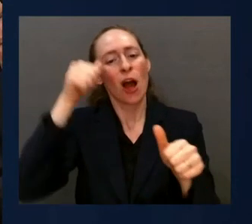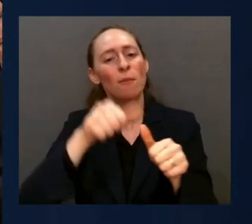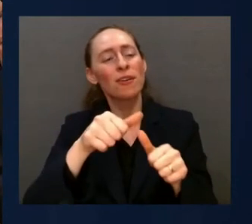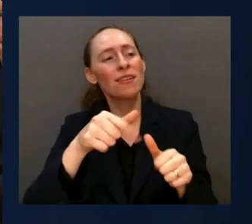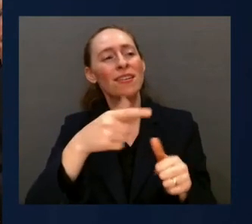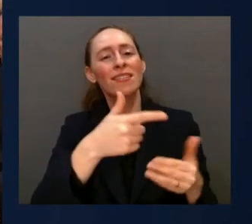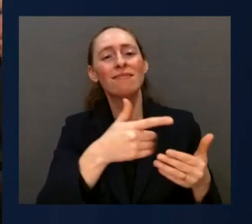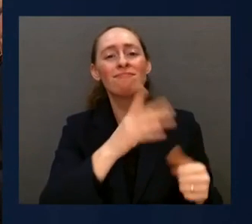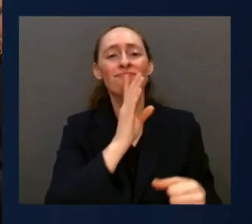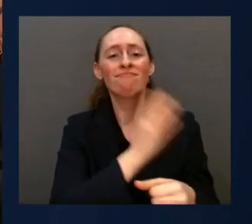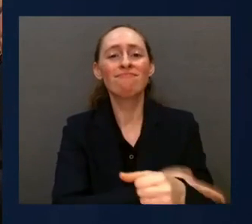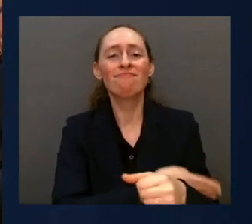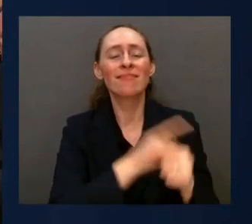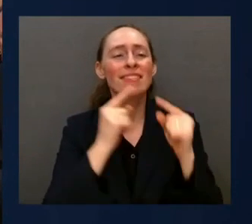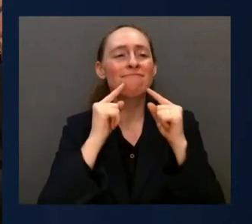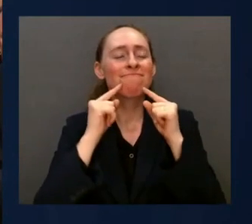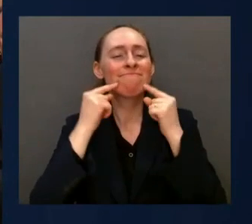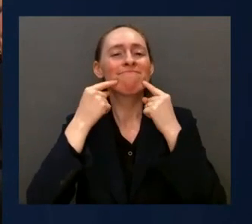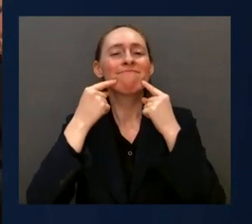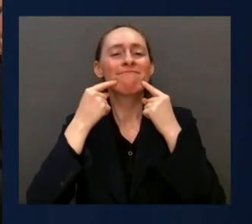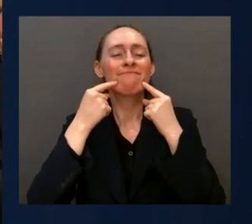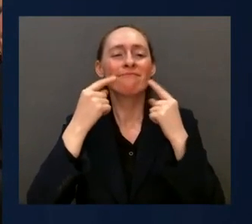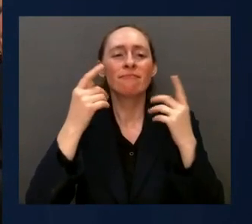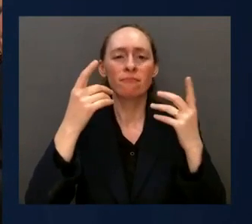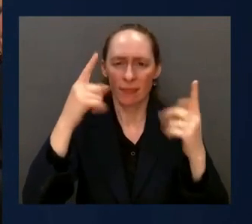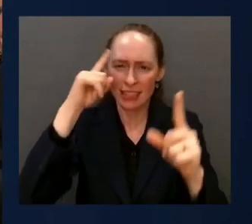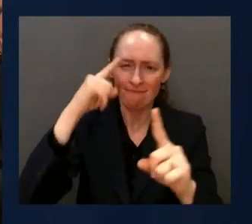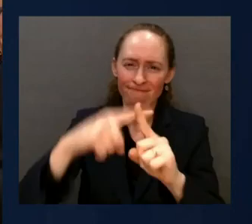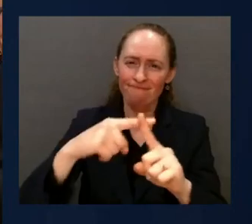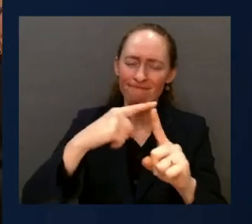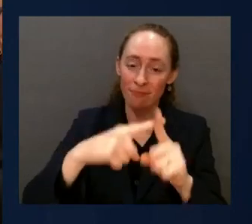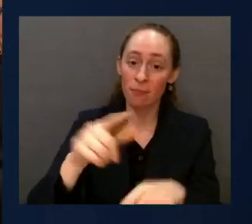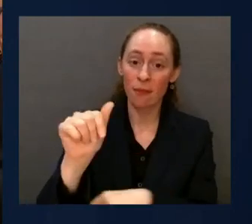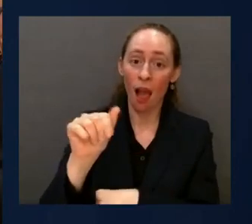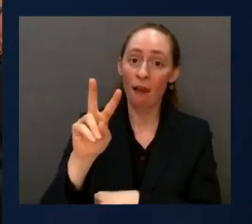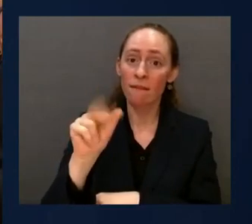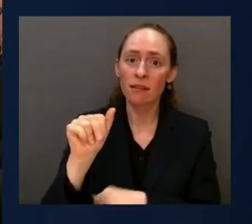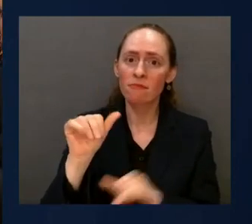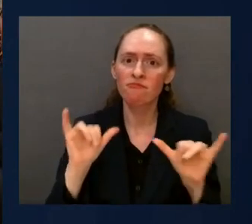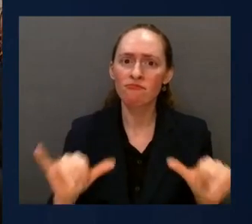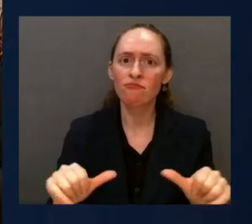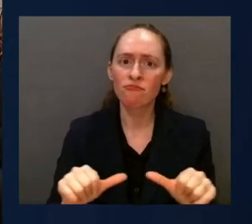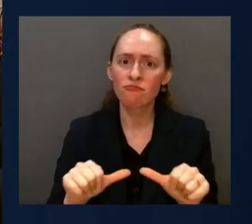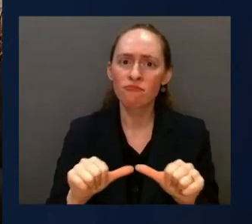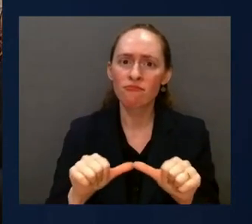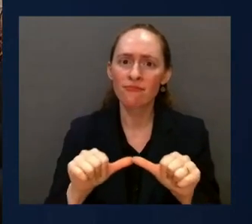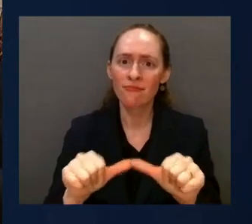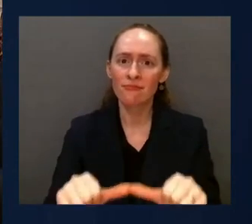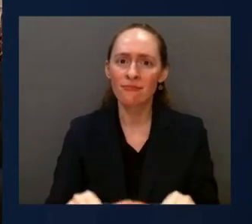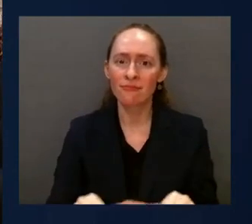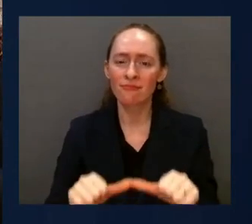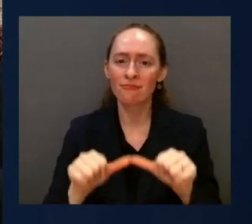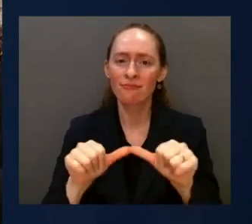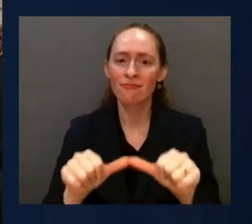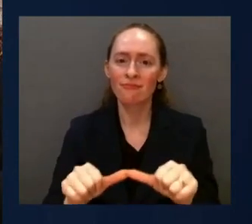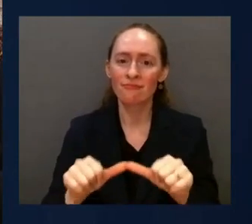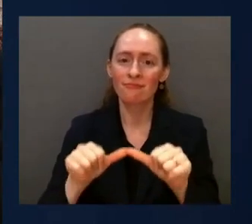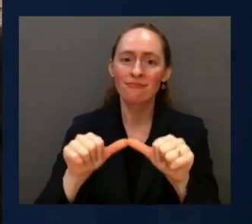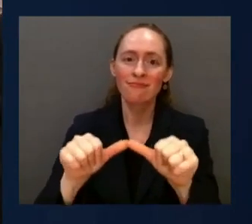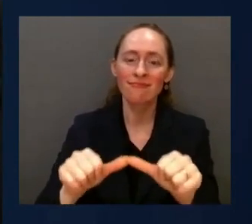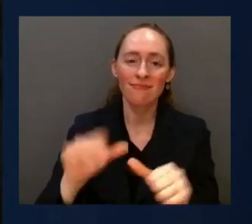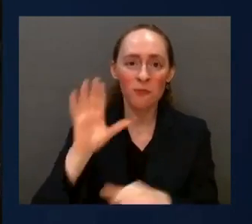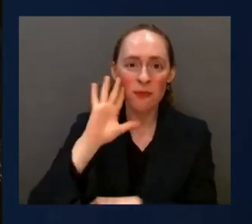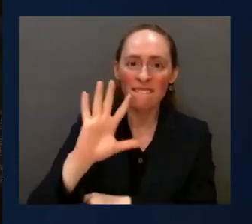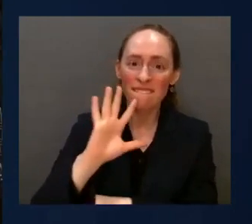hope. Little Ava never gave up hope. She turns 4 next month. They just